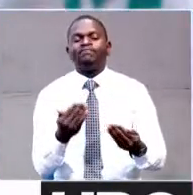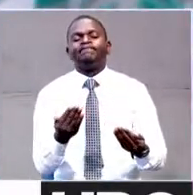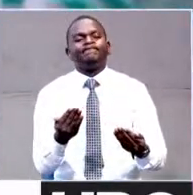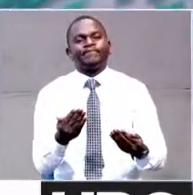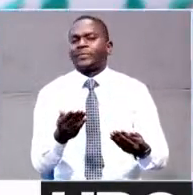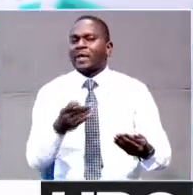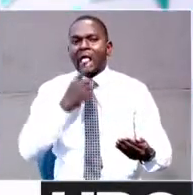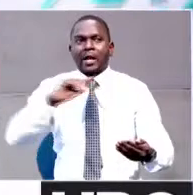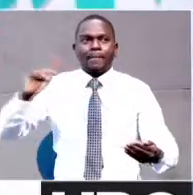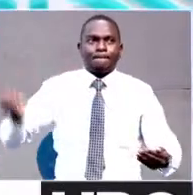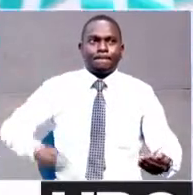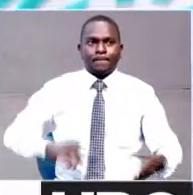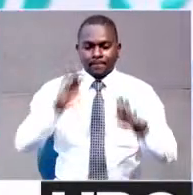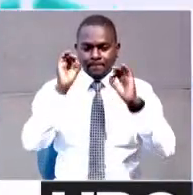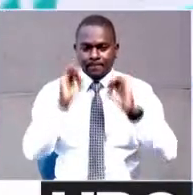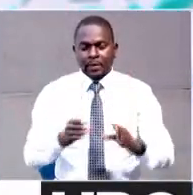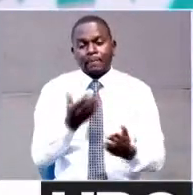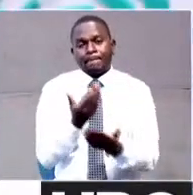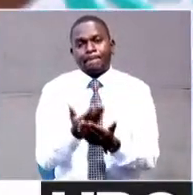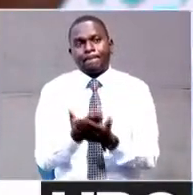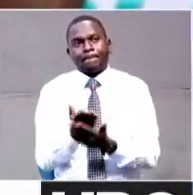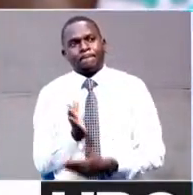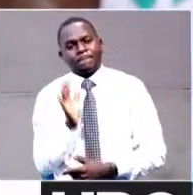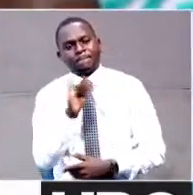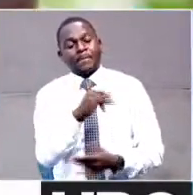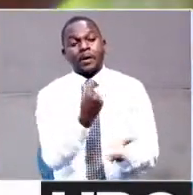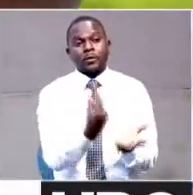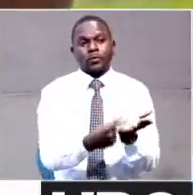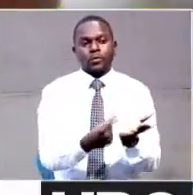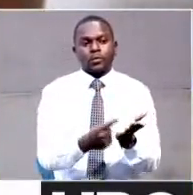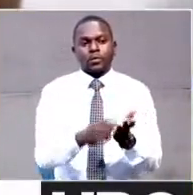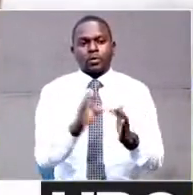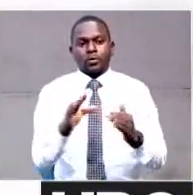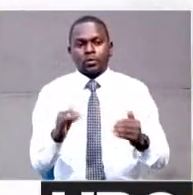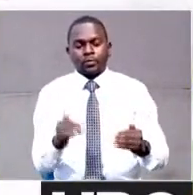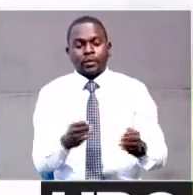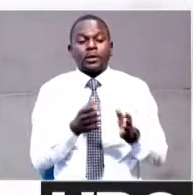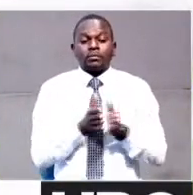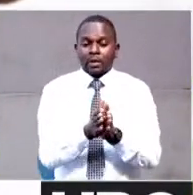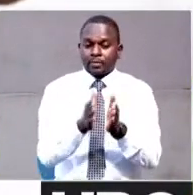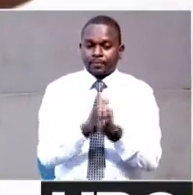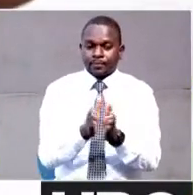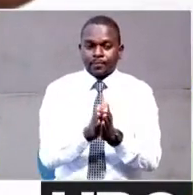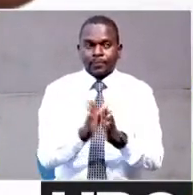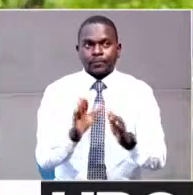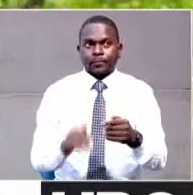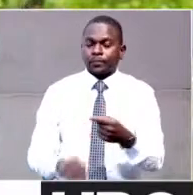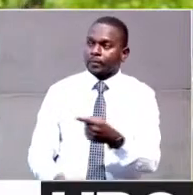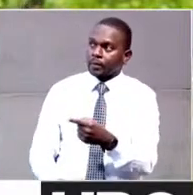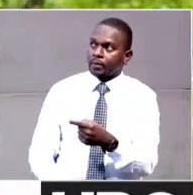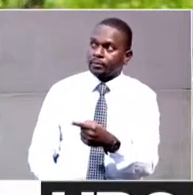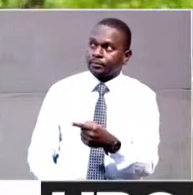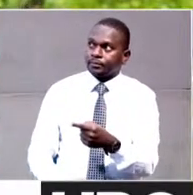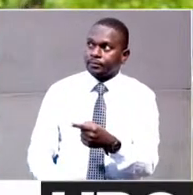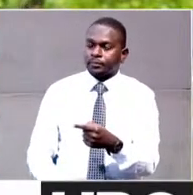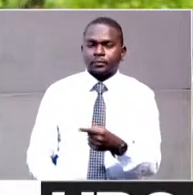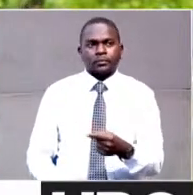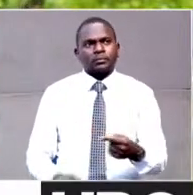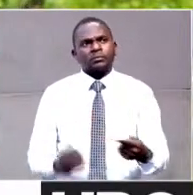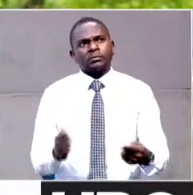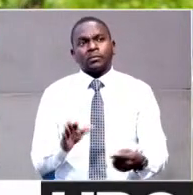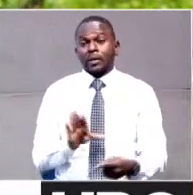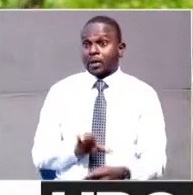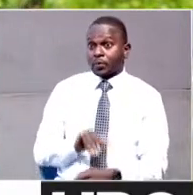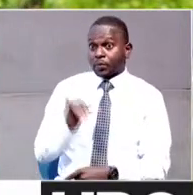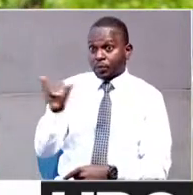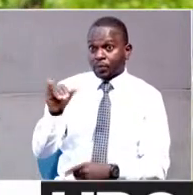it anymore, she demanded to return to Uganda, only to be told like this. Then she was like, to go